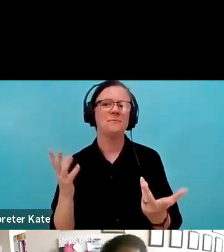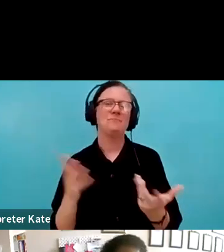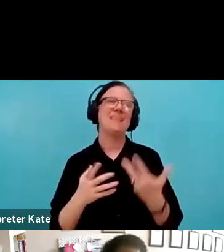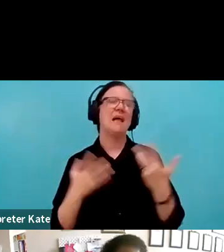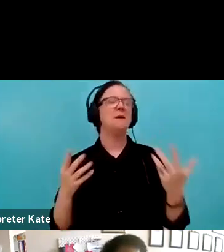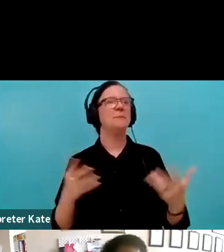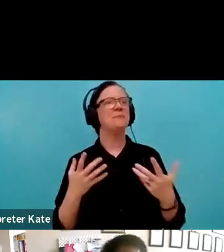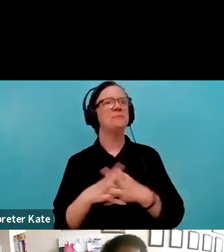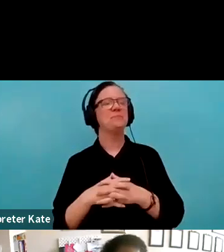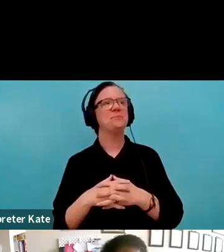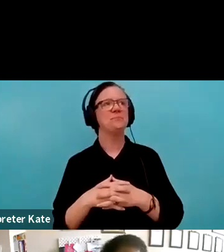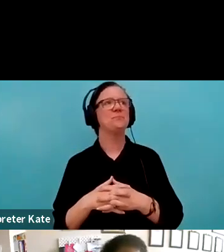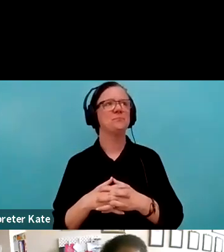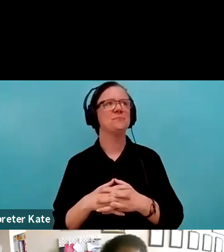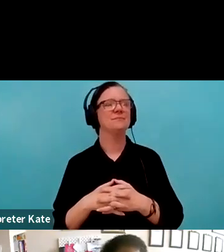think that